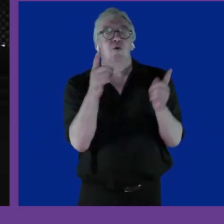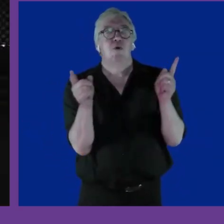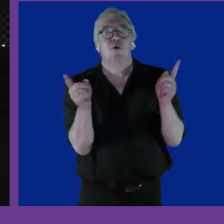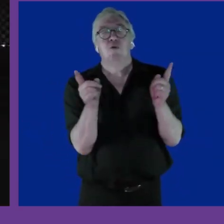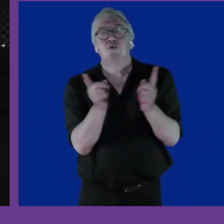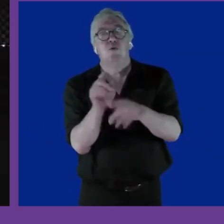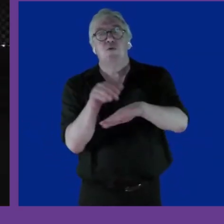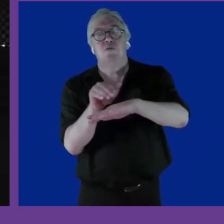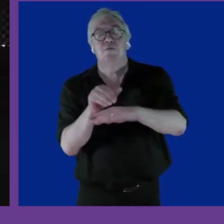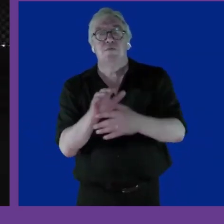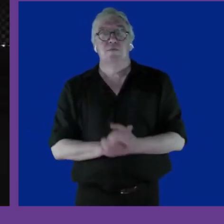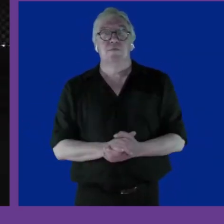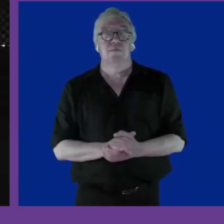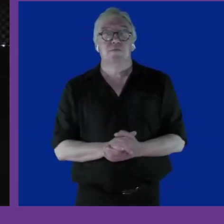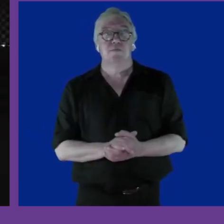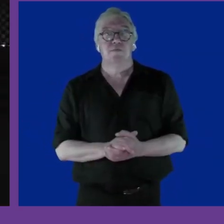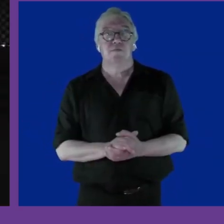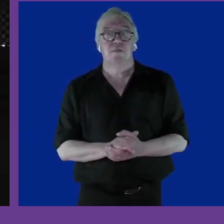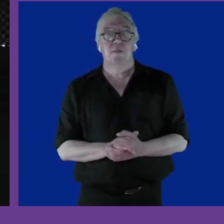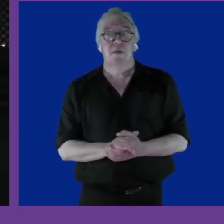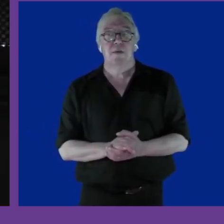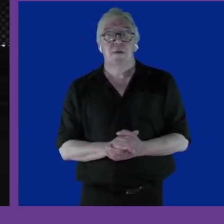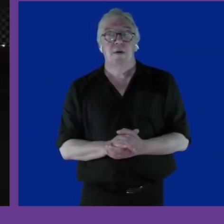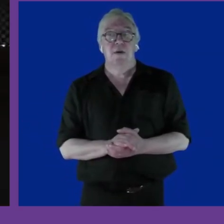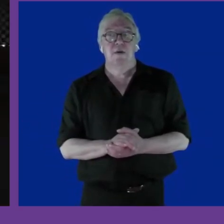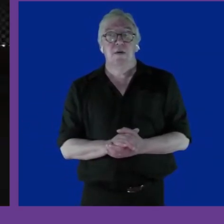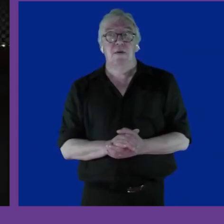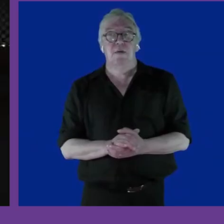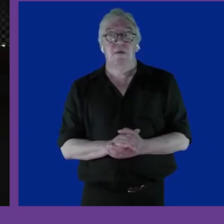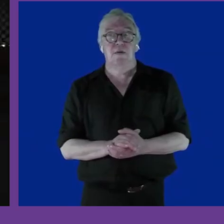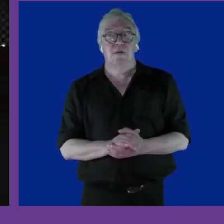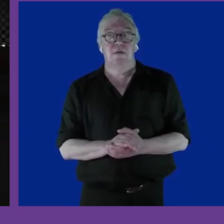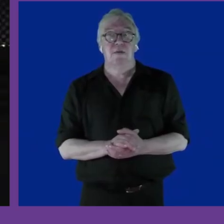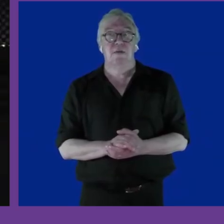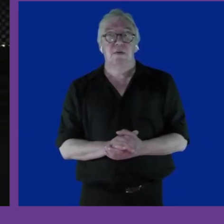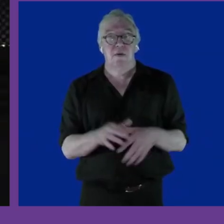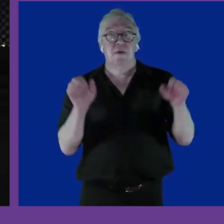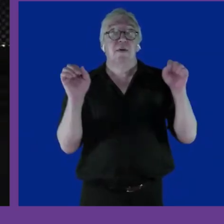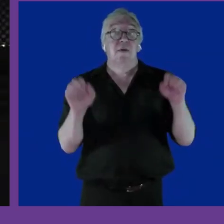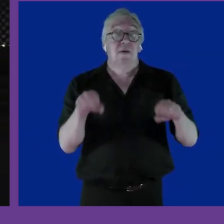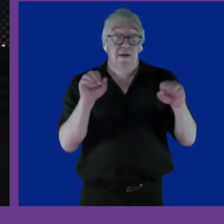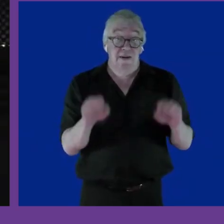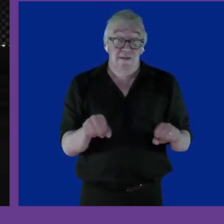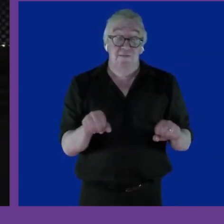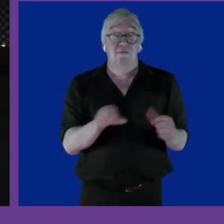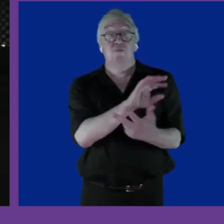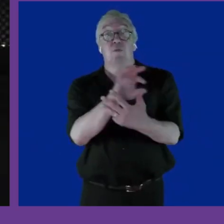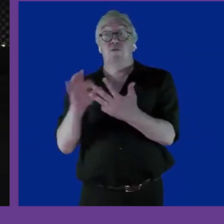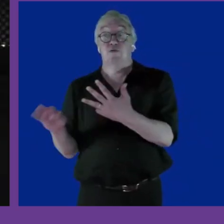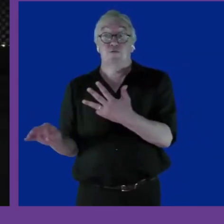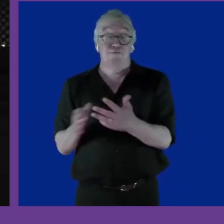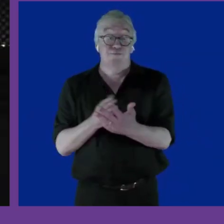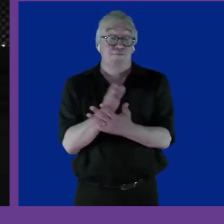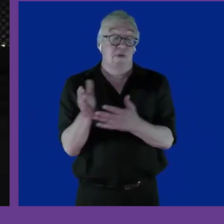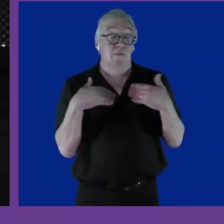are a lot of different options available in the marketplace. Yes, standardization is good